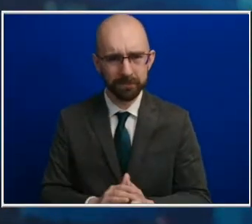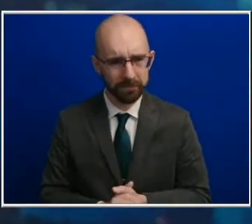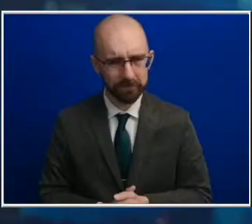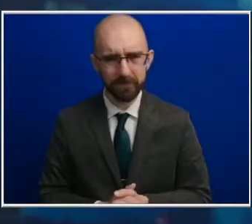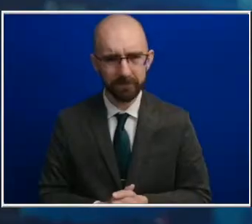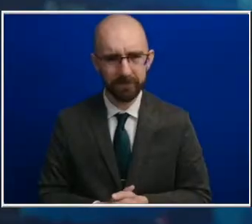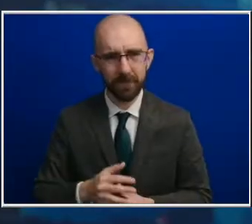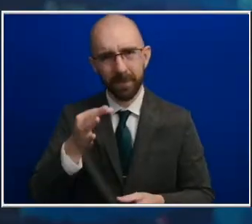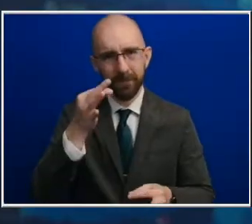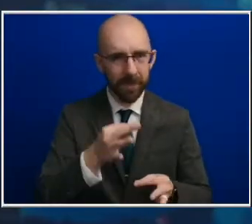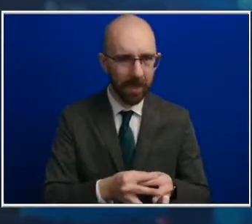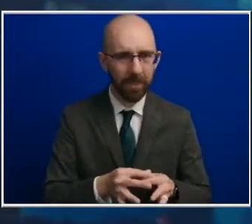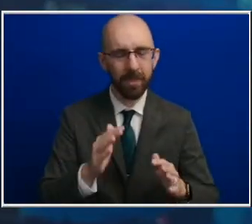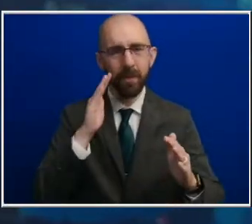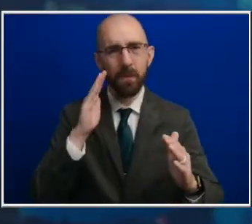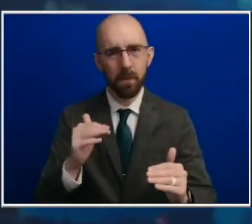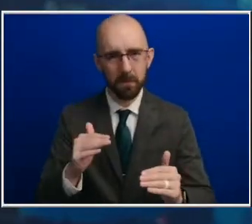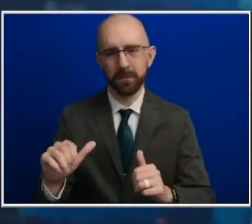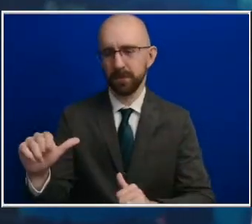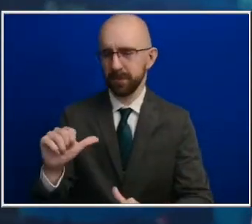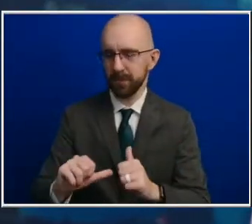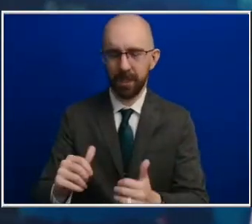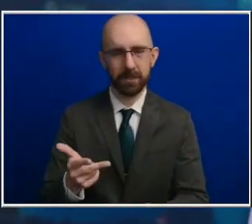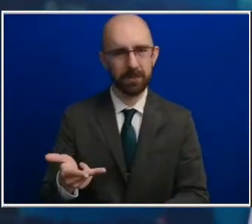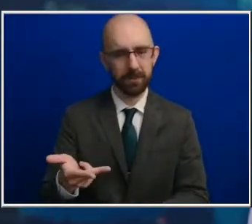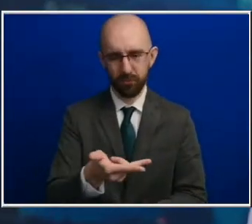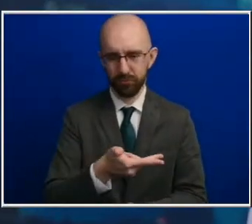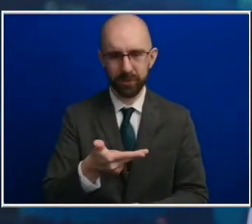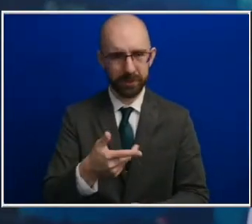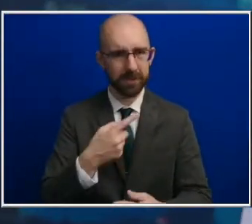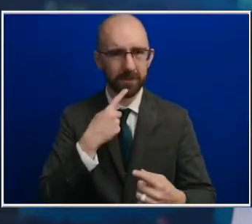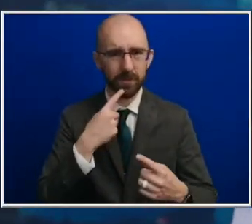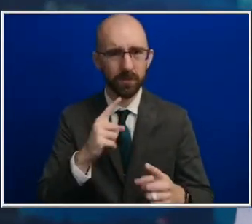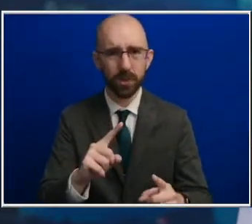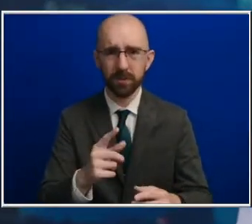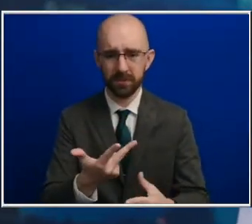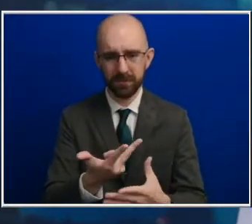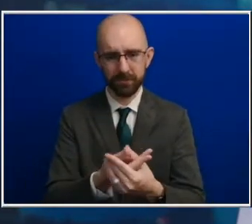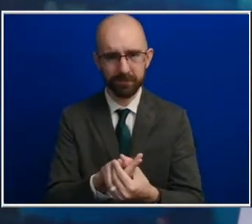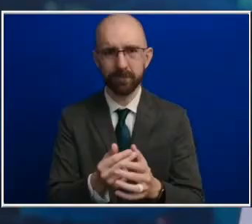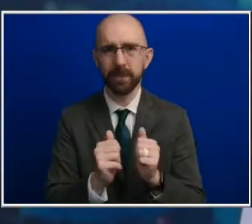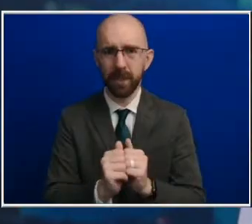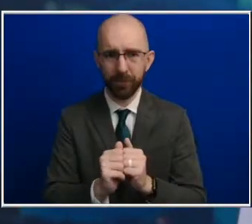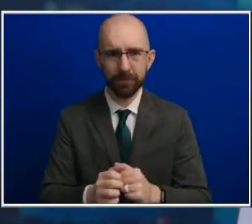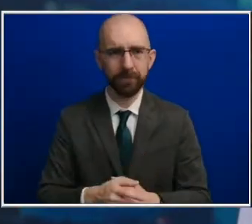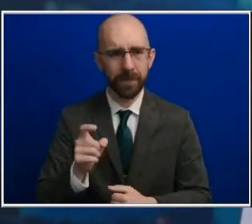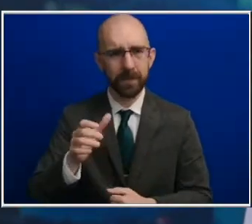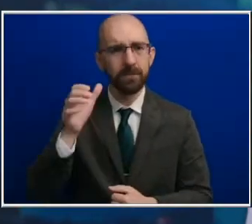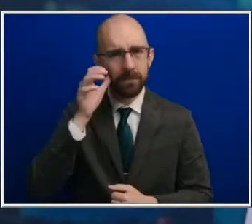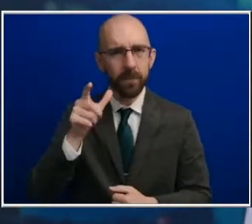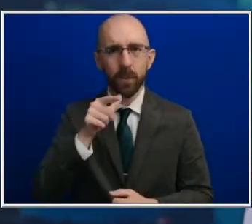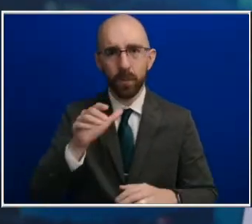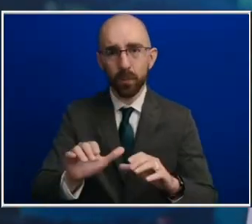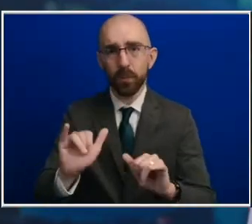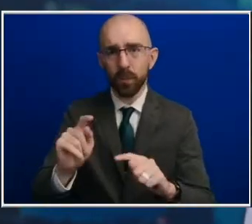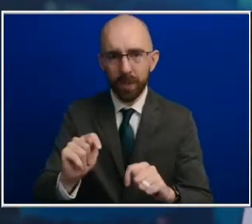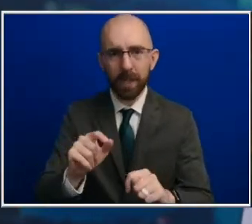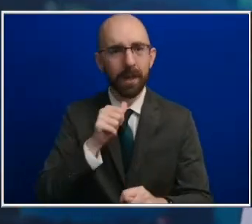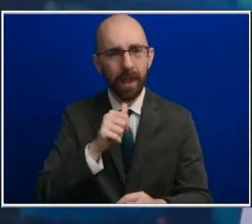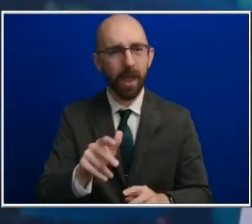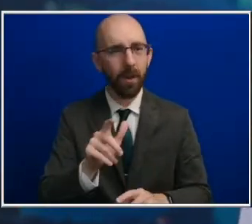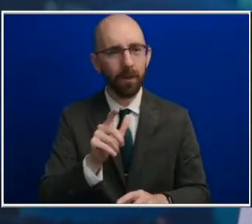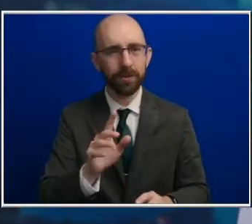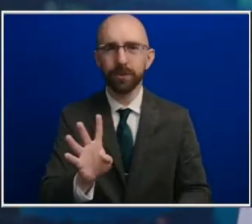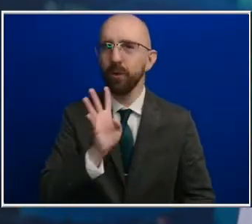Faith, hope, and science. It really does work. You need to listen to people who actually do it, not to people who just talk about